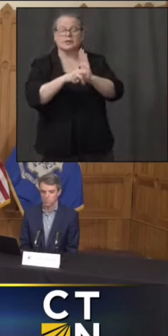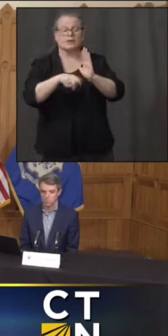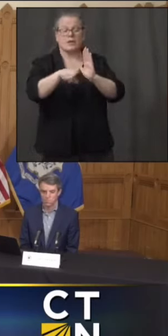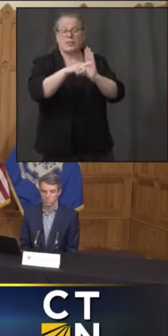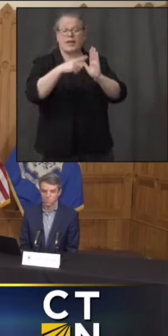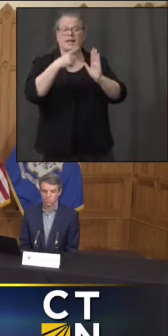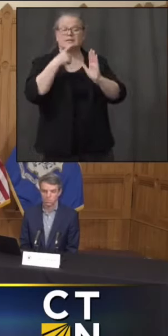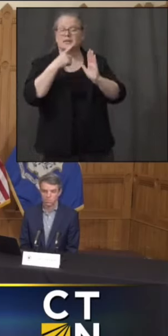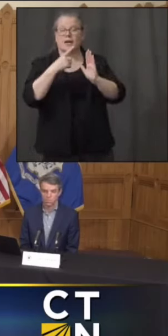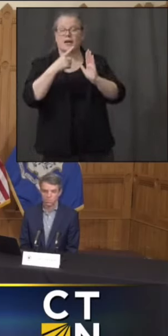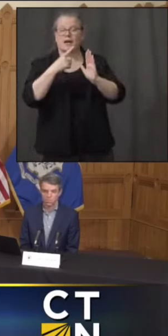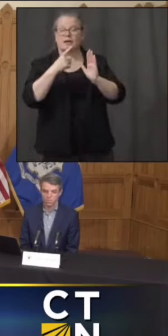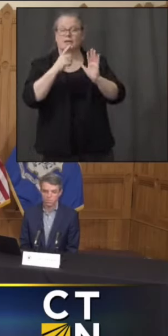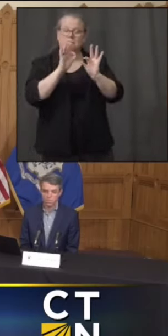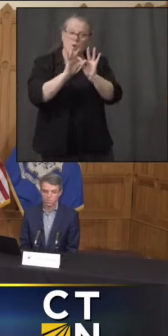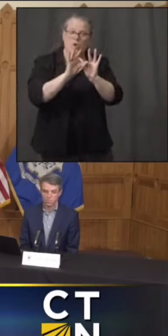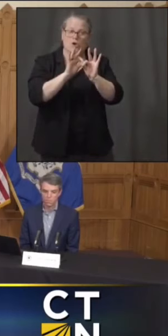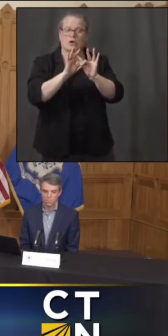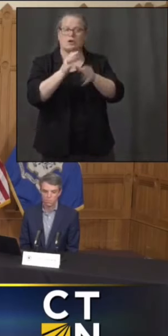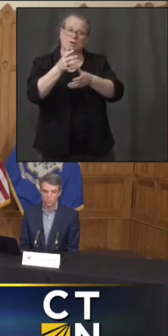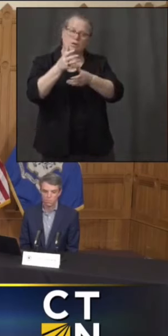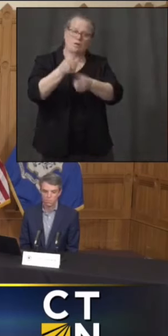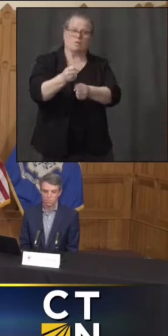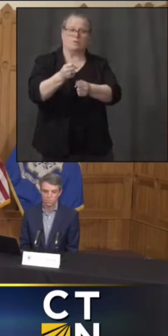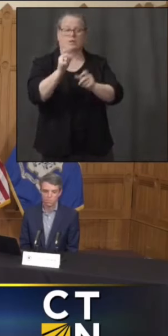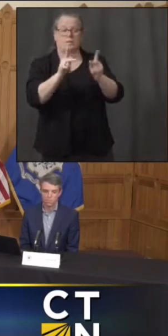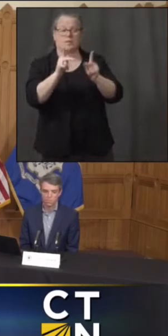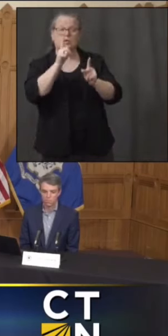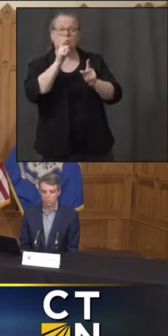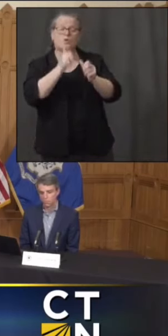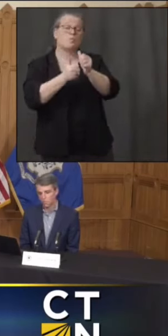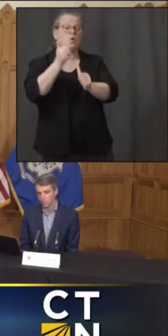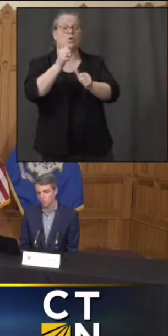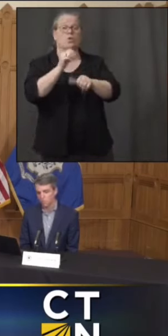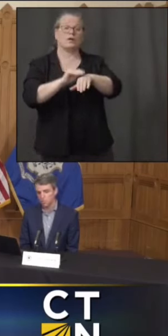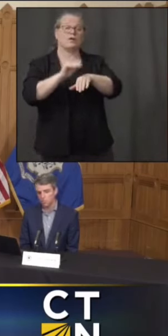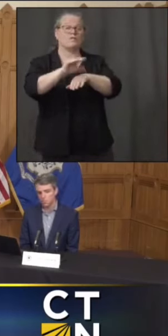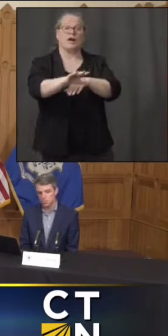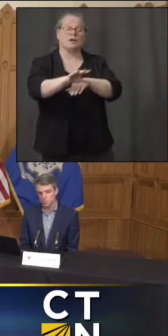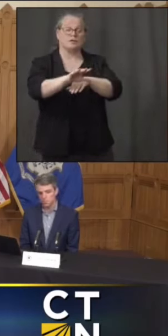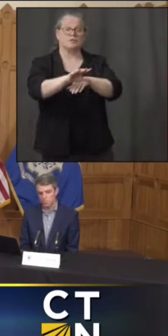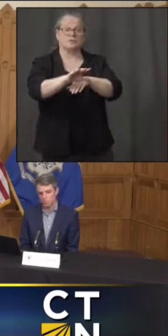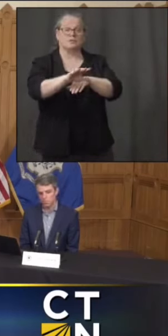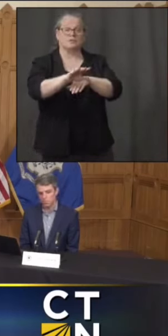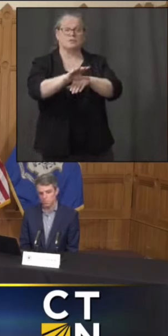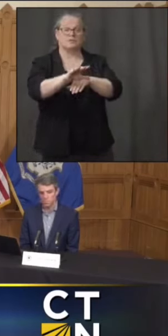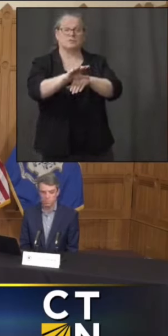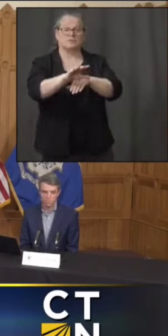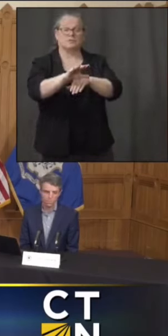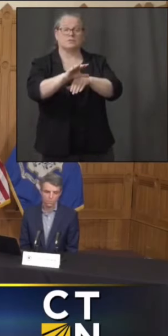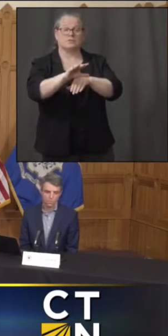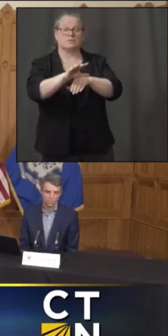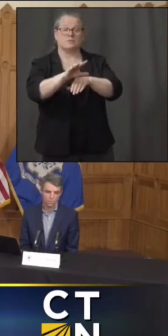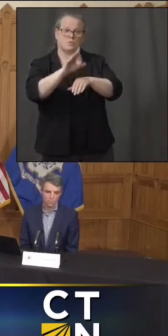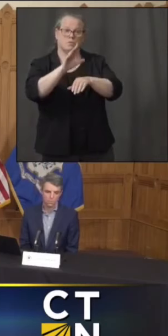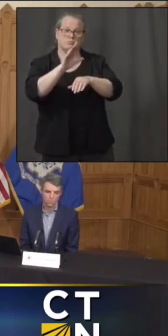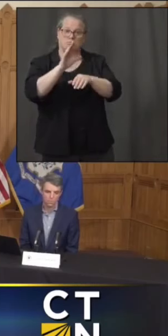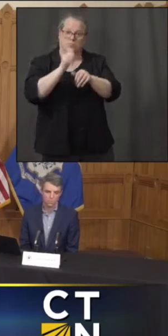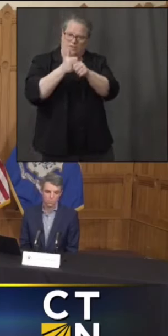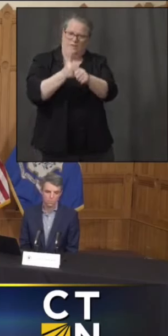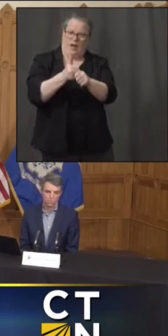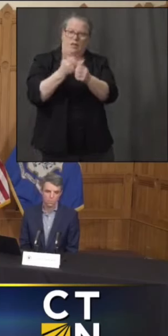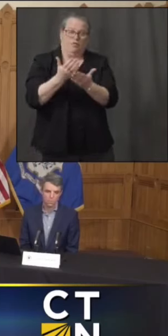confidence and trust that the people who will be most affected by the discussions that will inform its recommendations be able